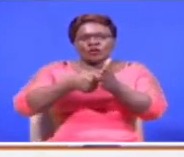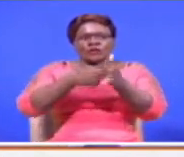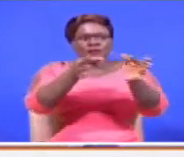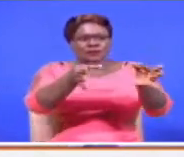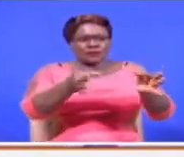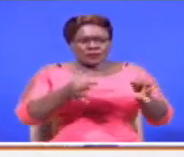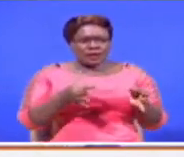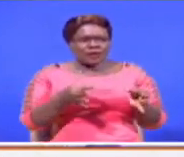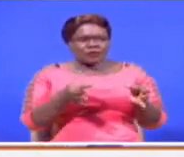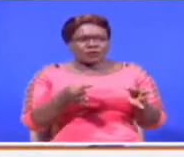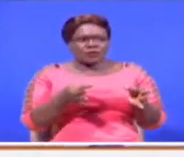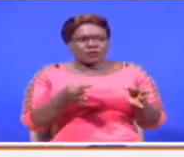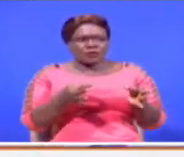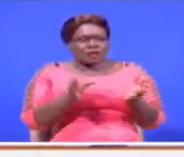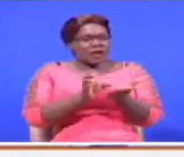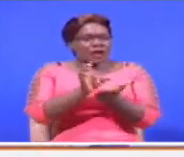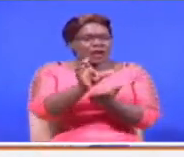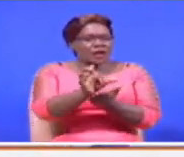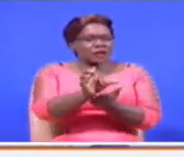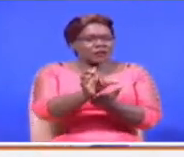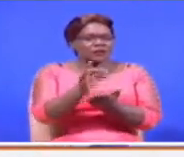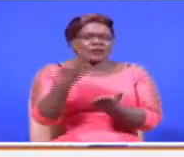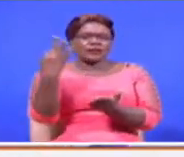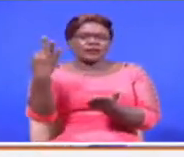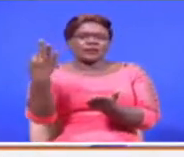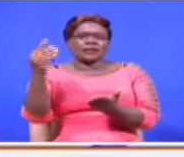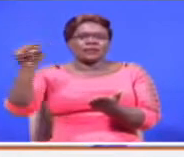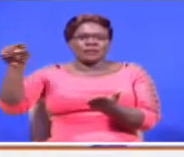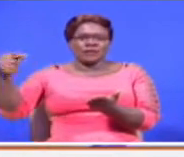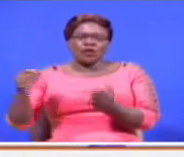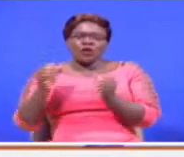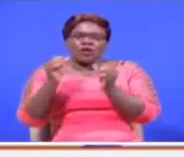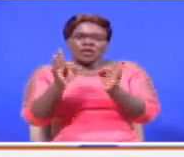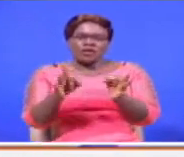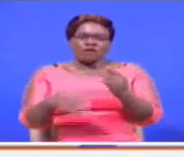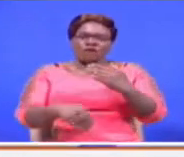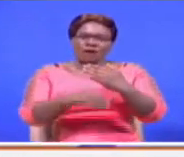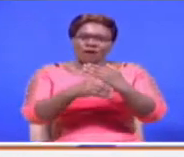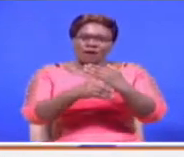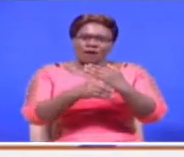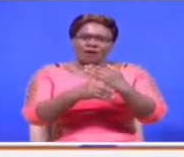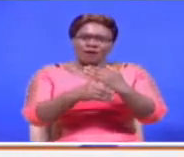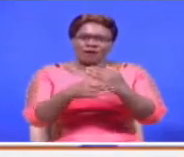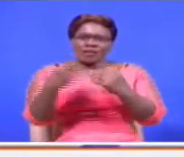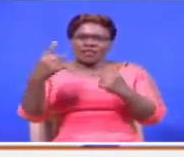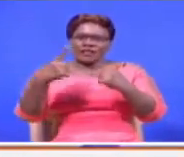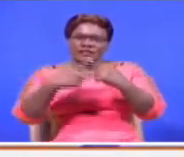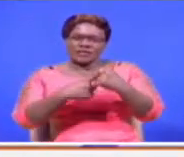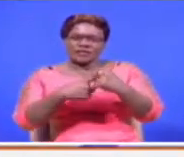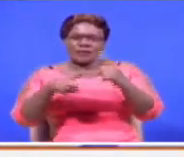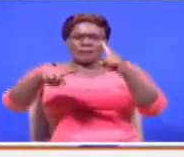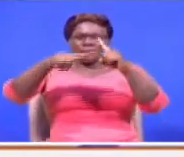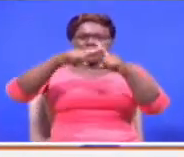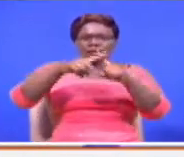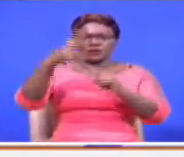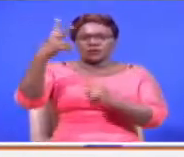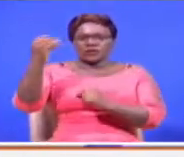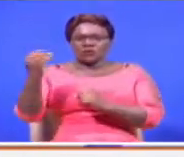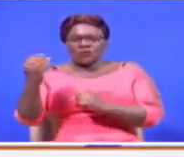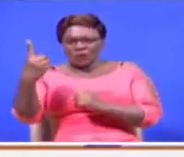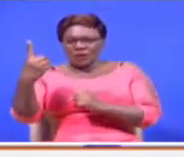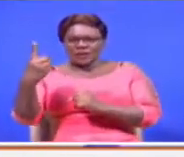students. So that brings the cash to around 3 million. So if you add the 96 plus the